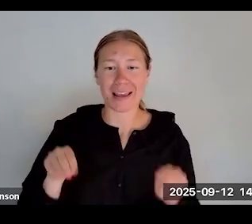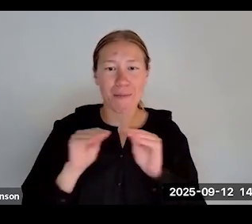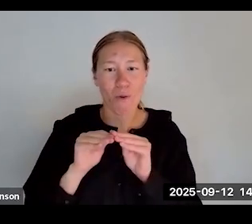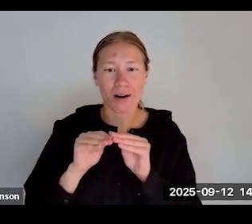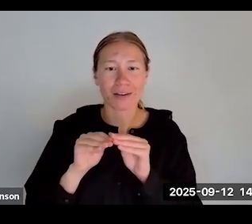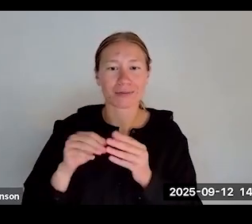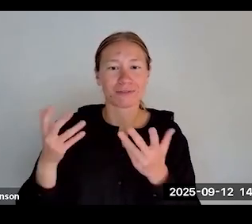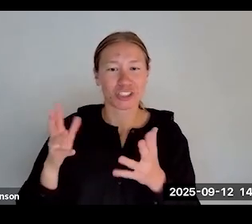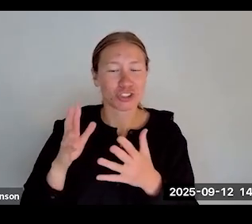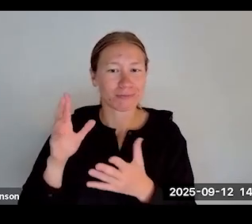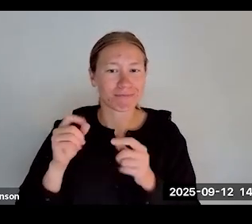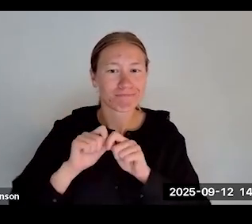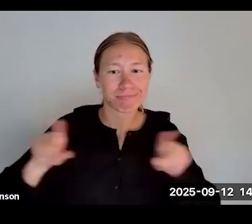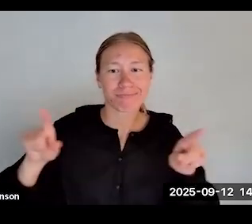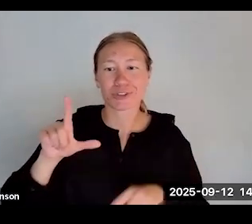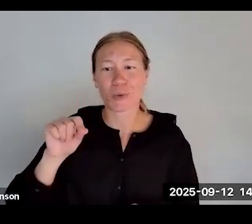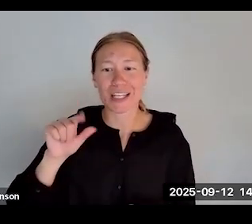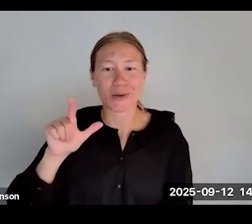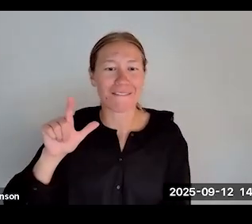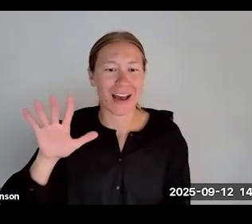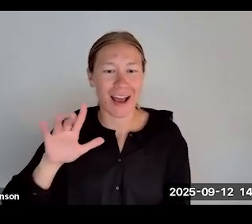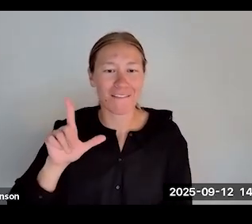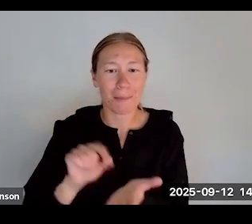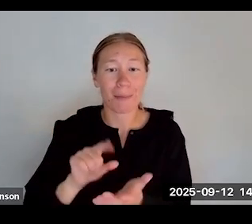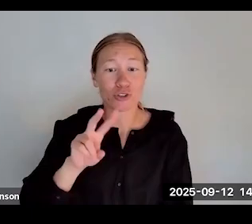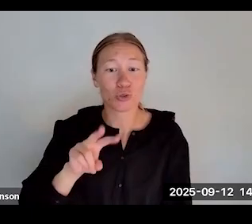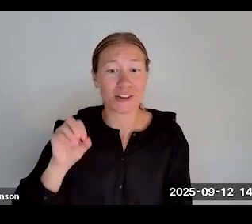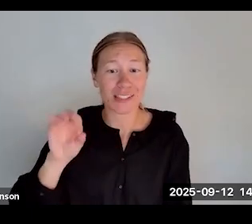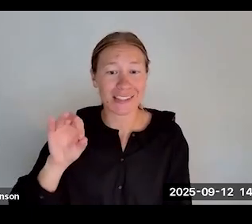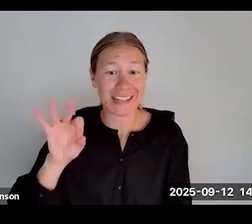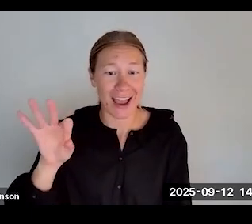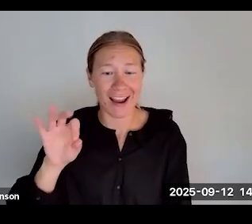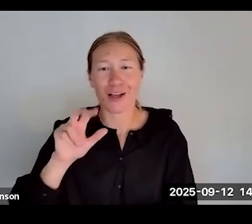of 3.61 stars on Goodreads.